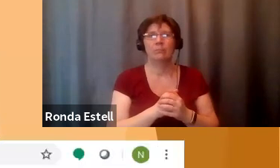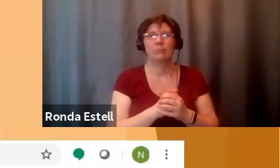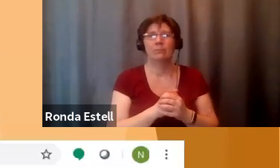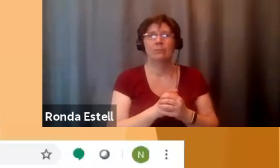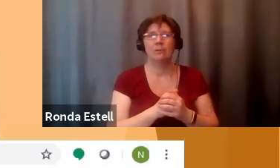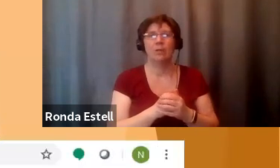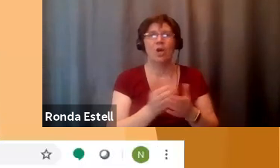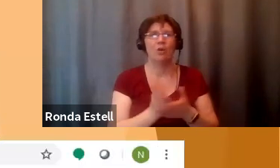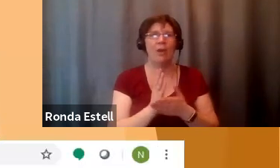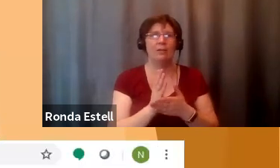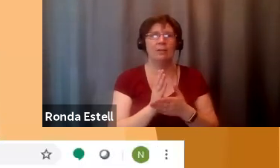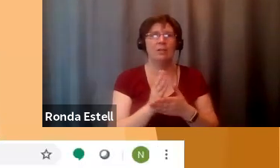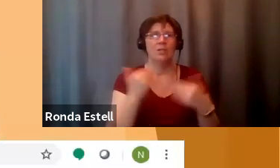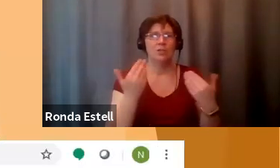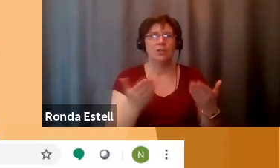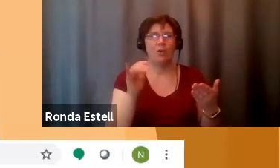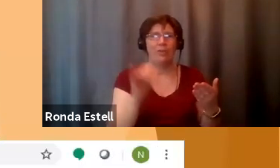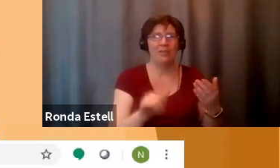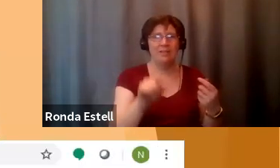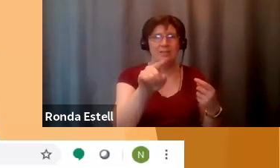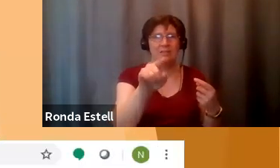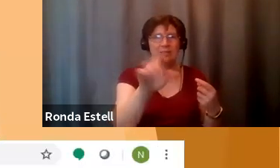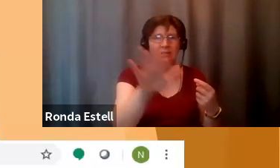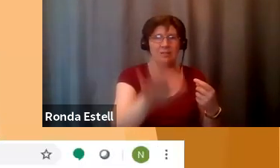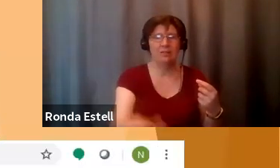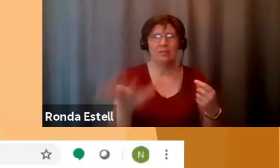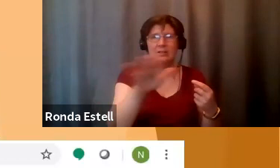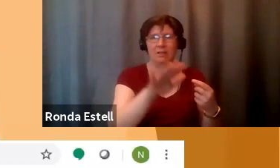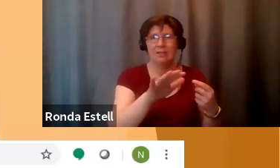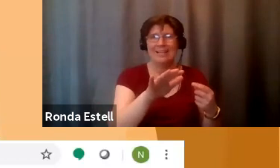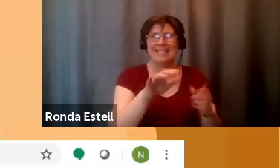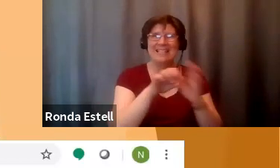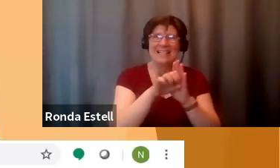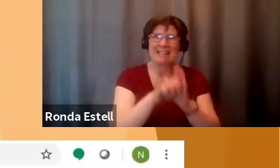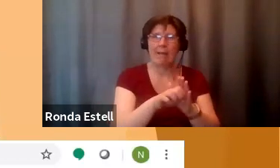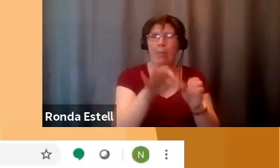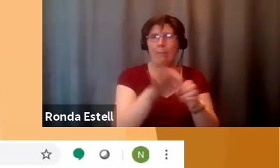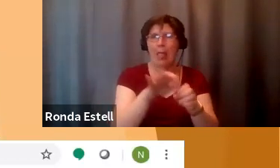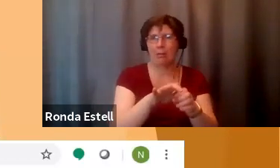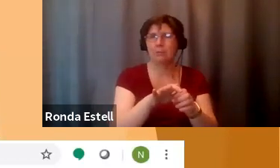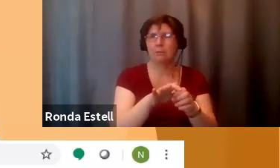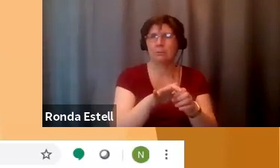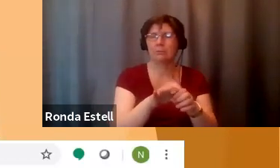All right, so this is a sample ballot,